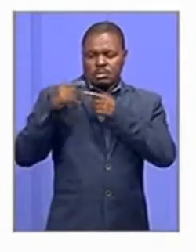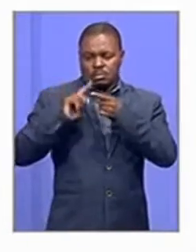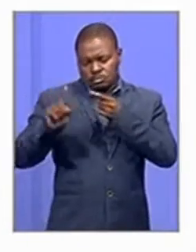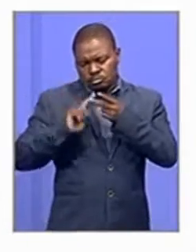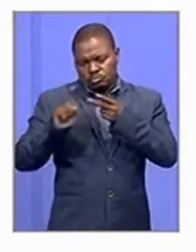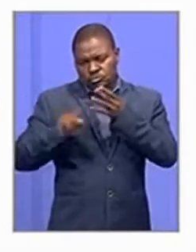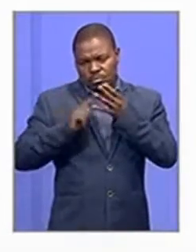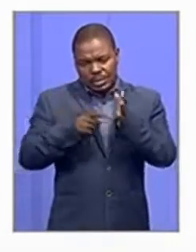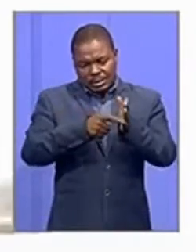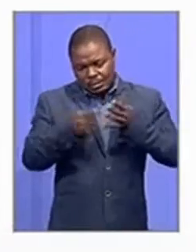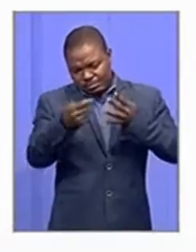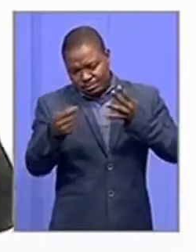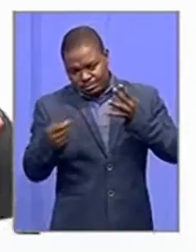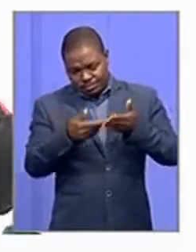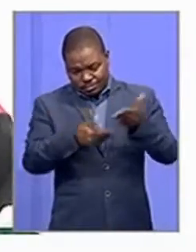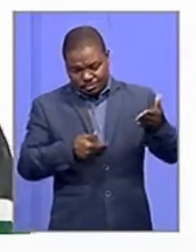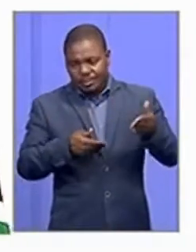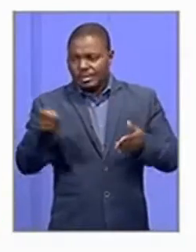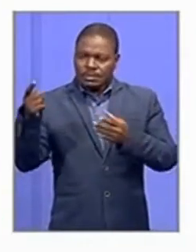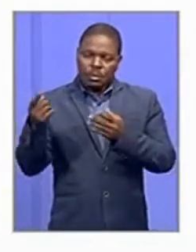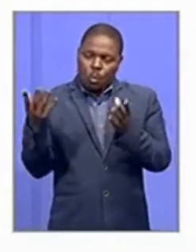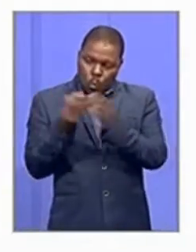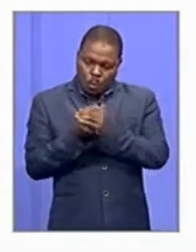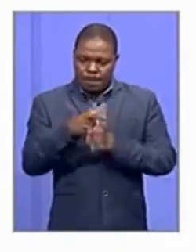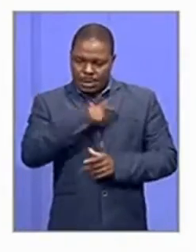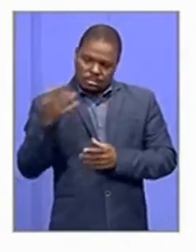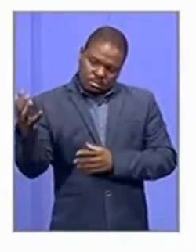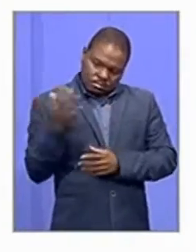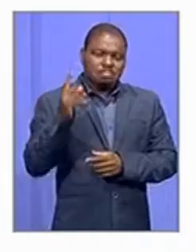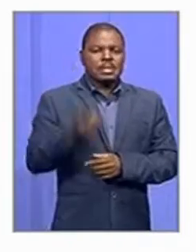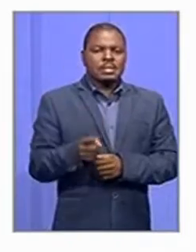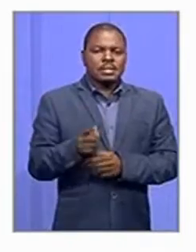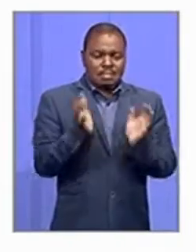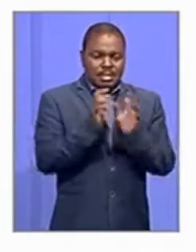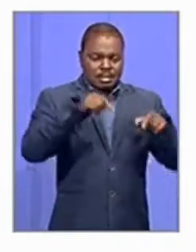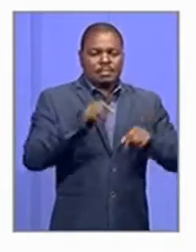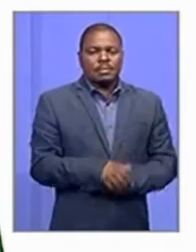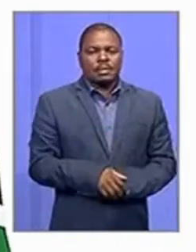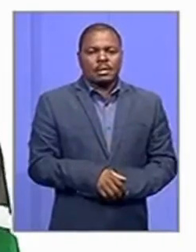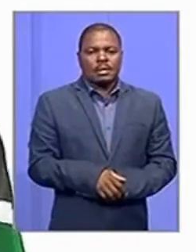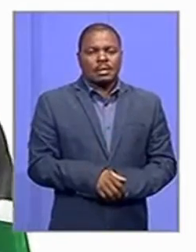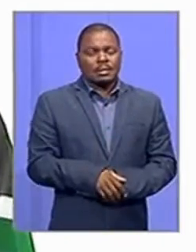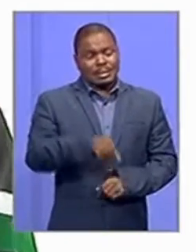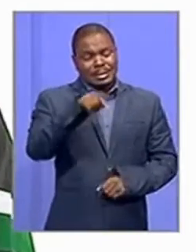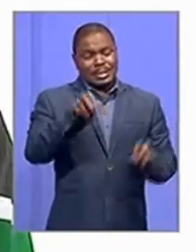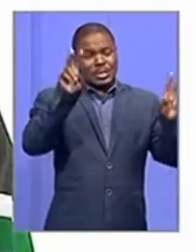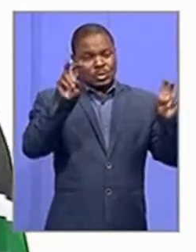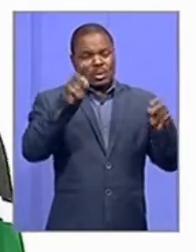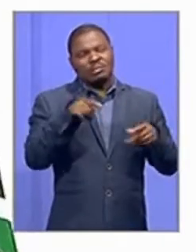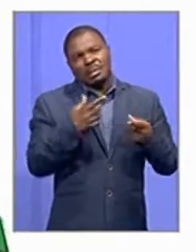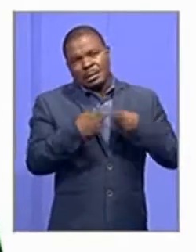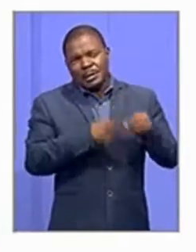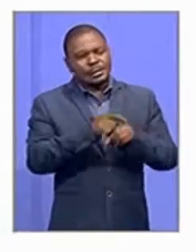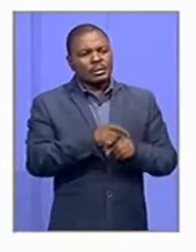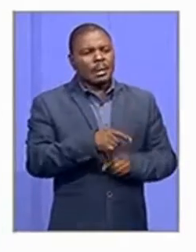every demand that we have put in our memorandum must accompany him in that meeting. If it's a matter of gender-based